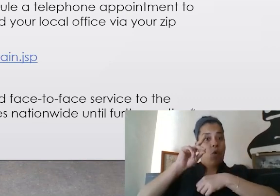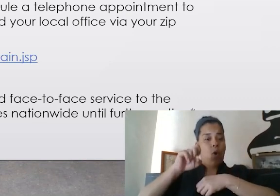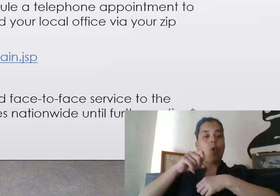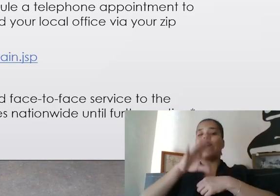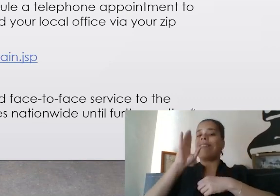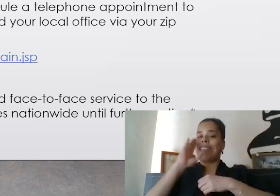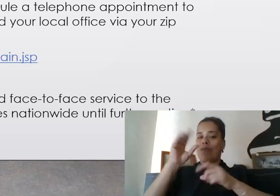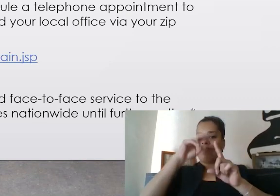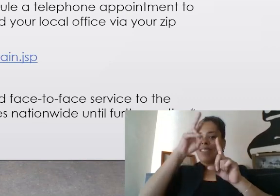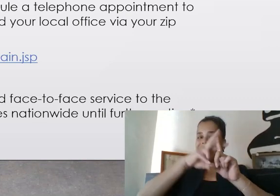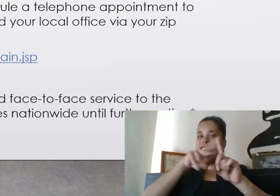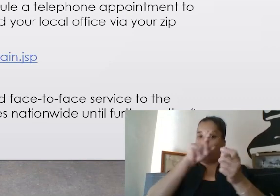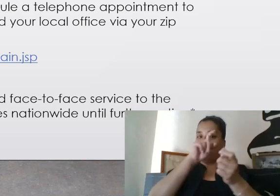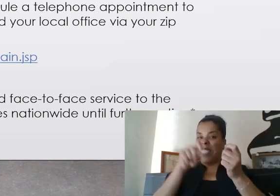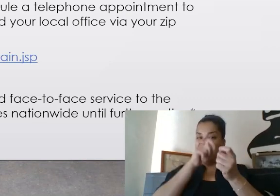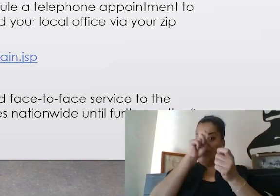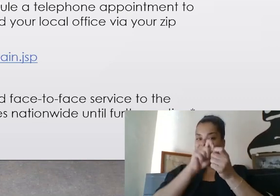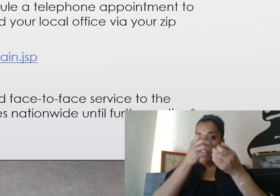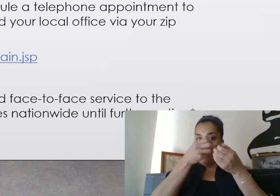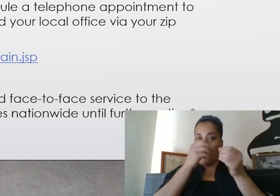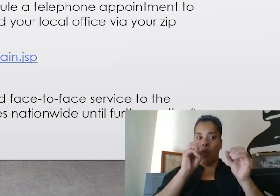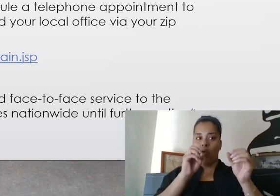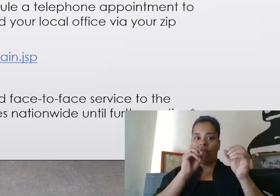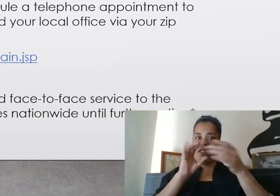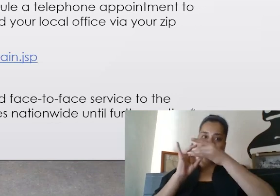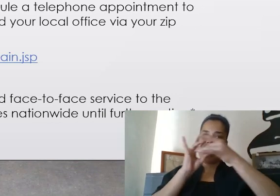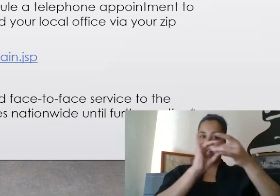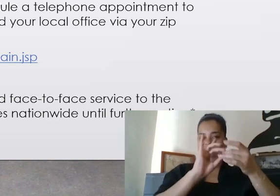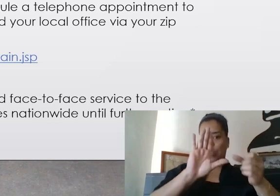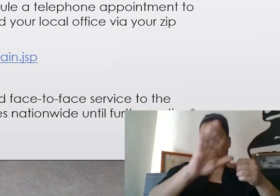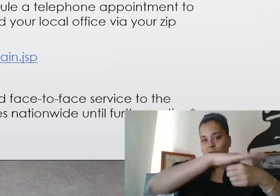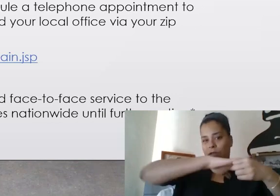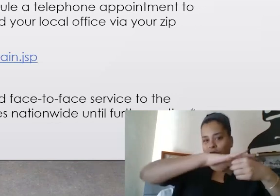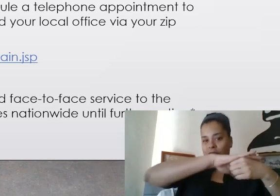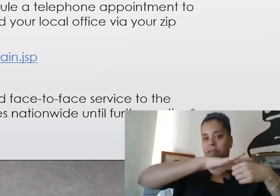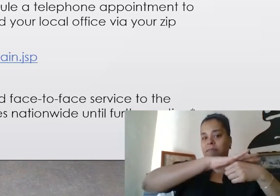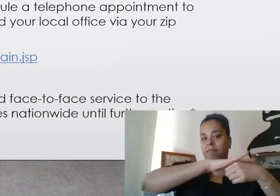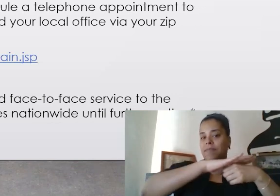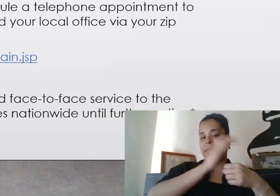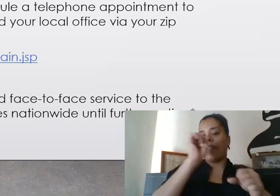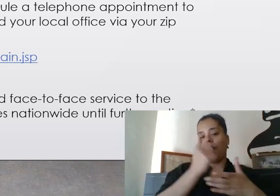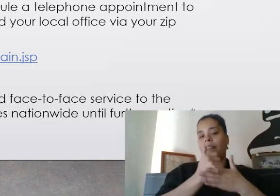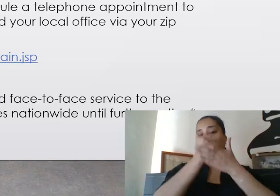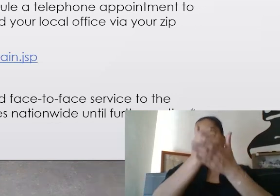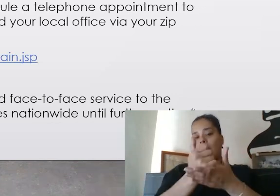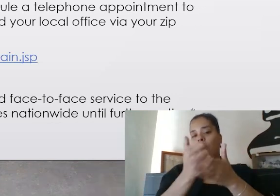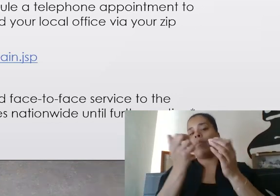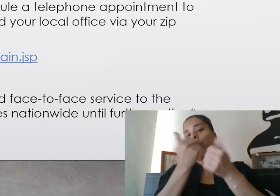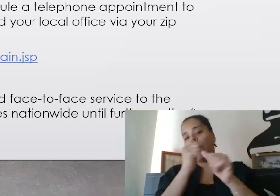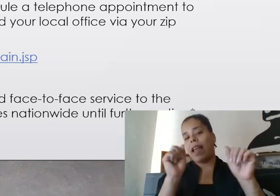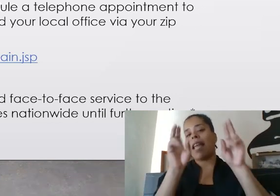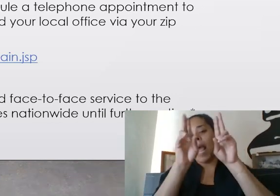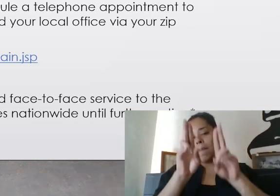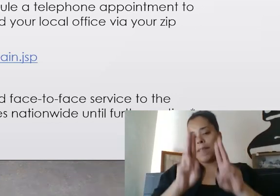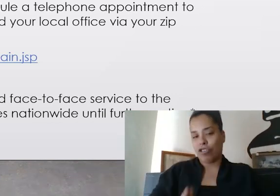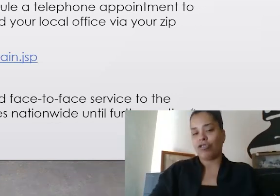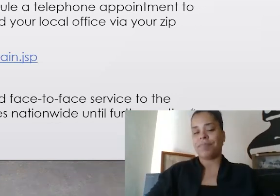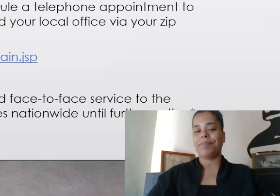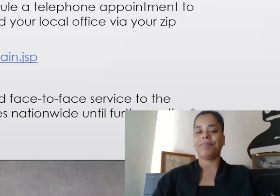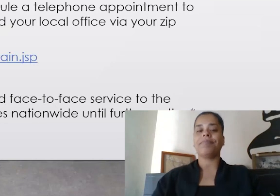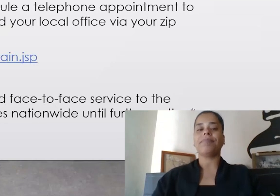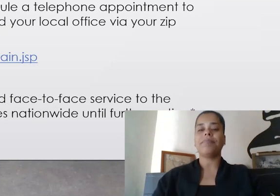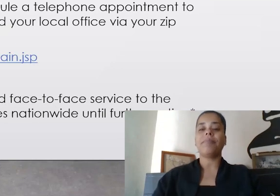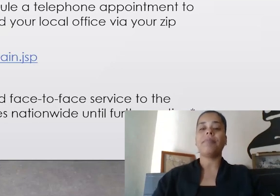specific office, and they would help you with any questions or any applications you submit. And because